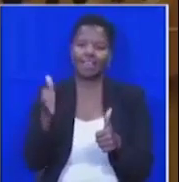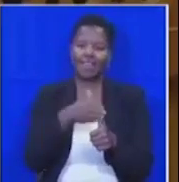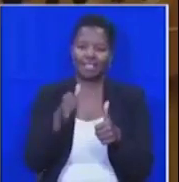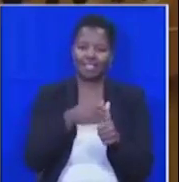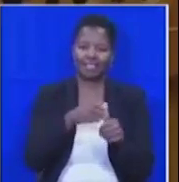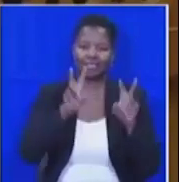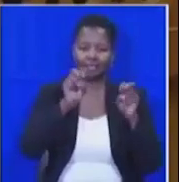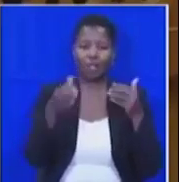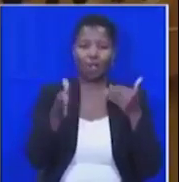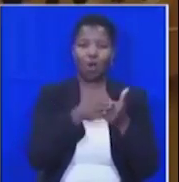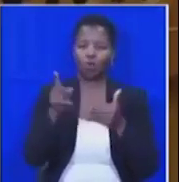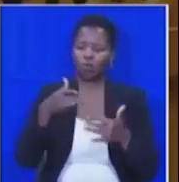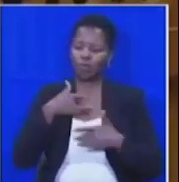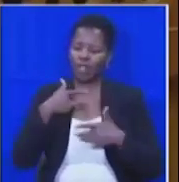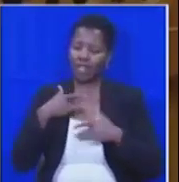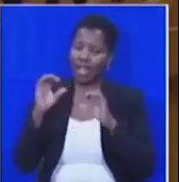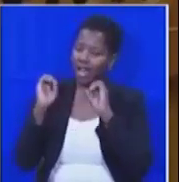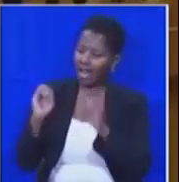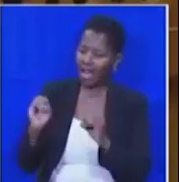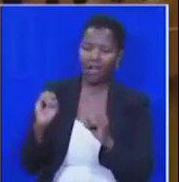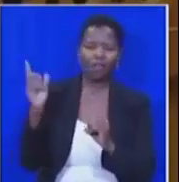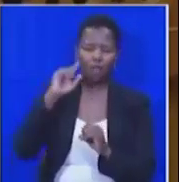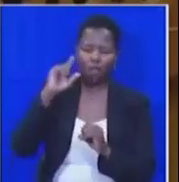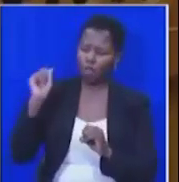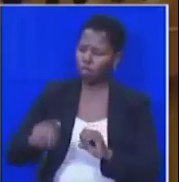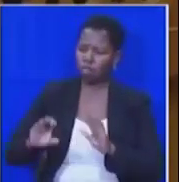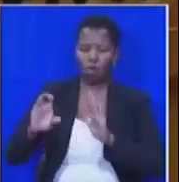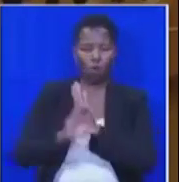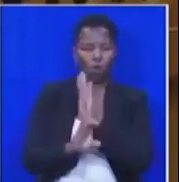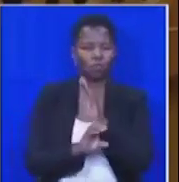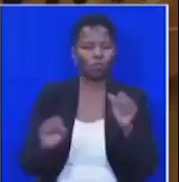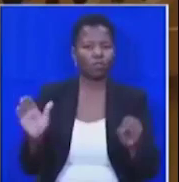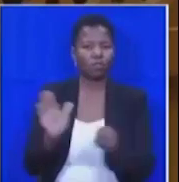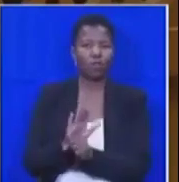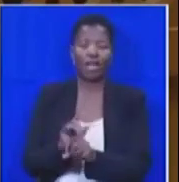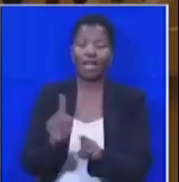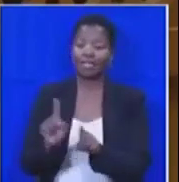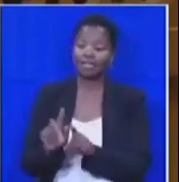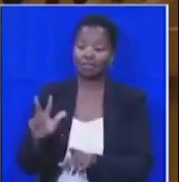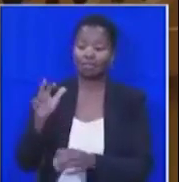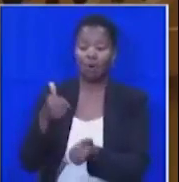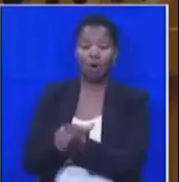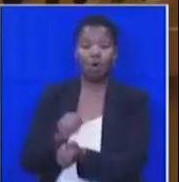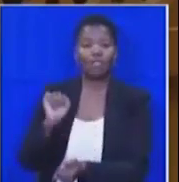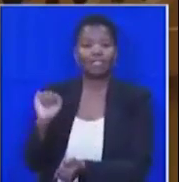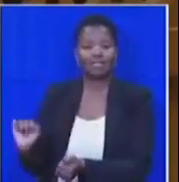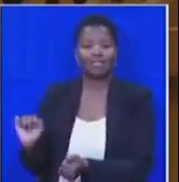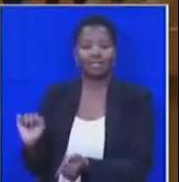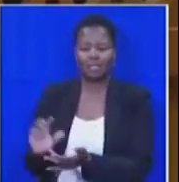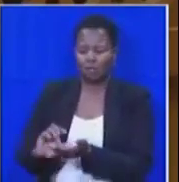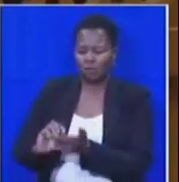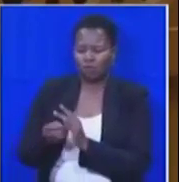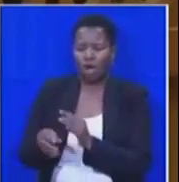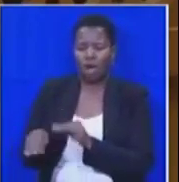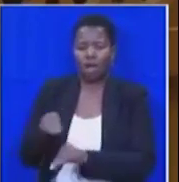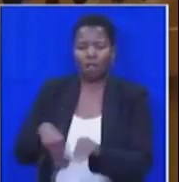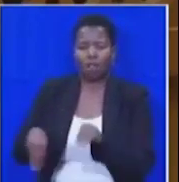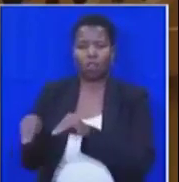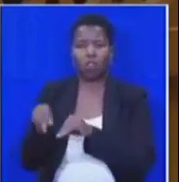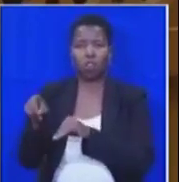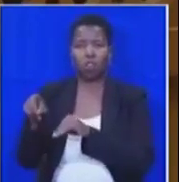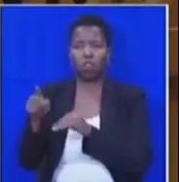he felt nothing by violating the Constitution and his oath of office by his sneaky substitution of the findings